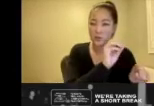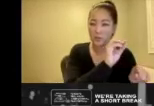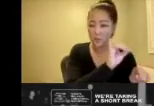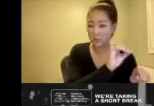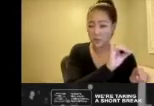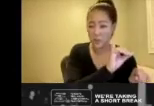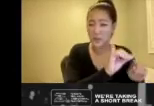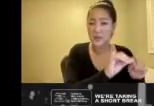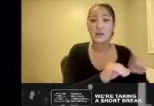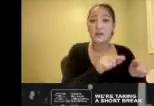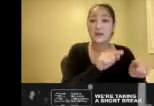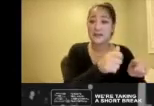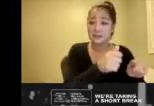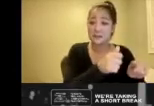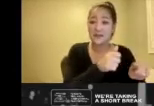is kind of